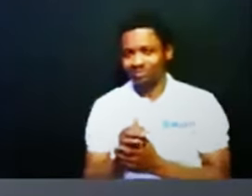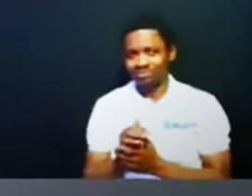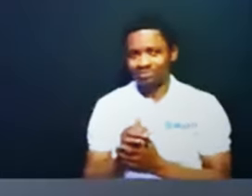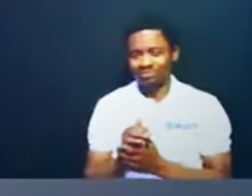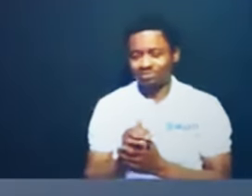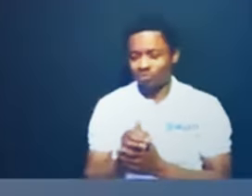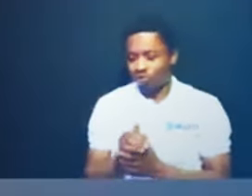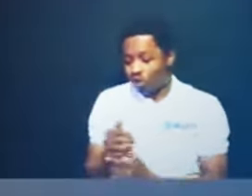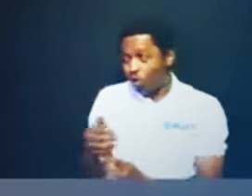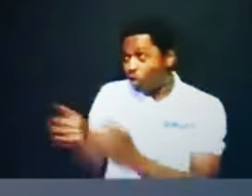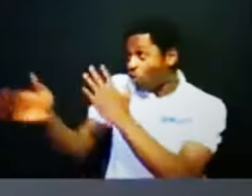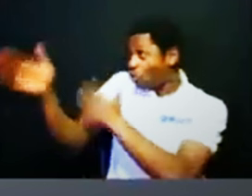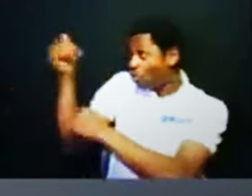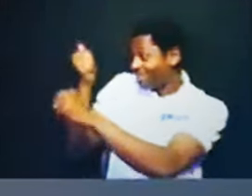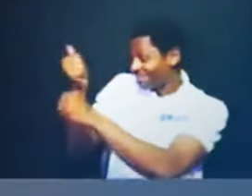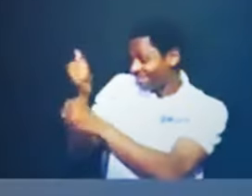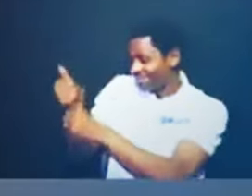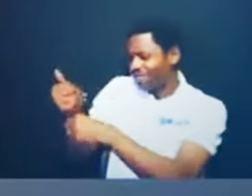possesses them.